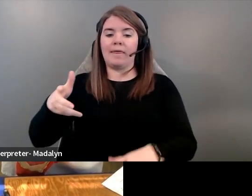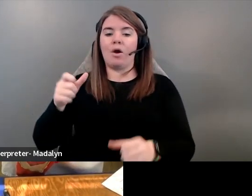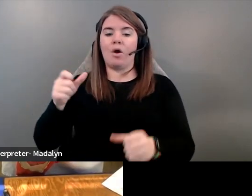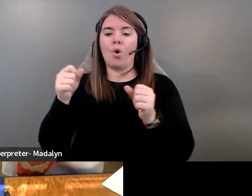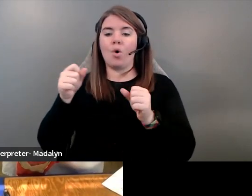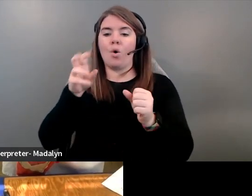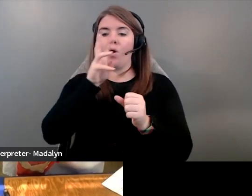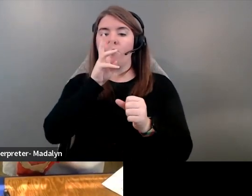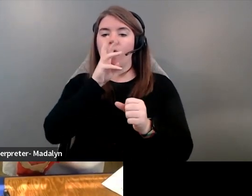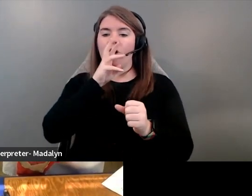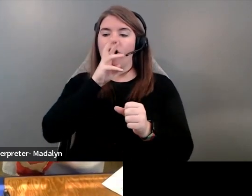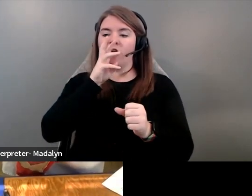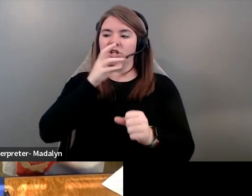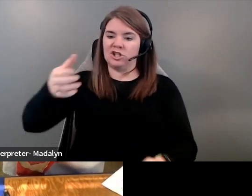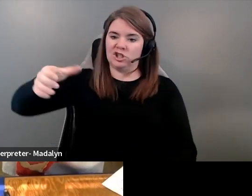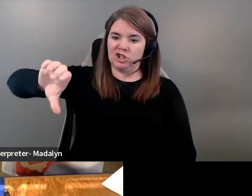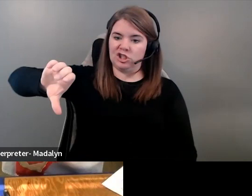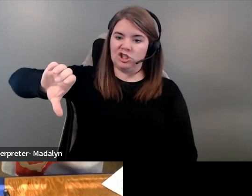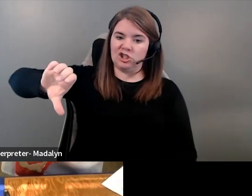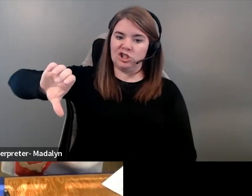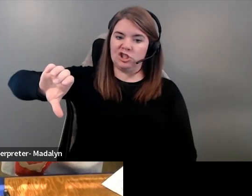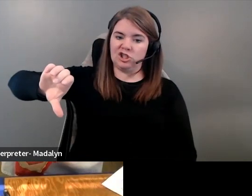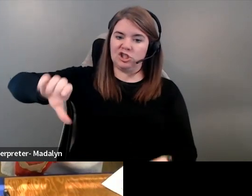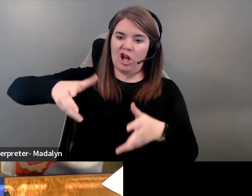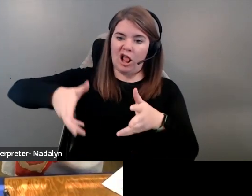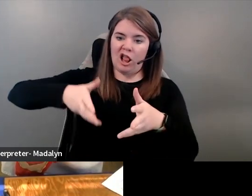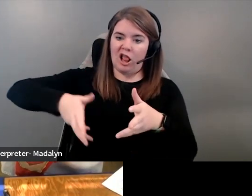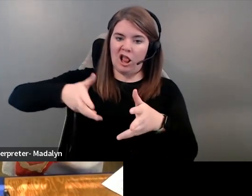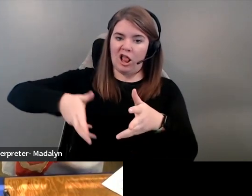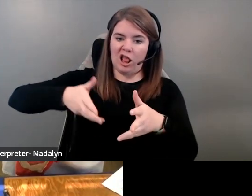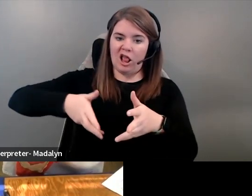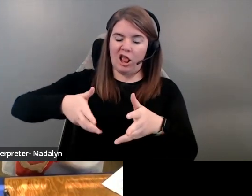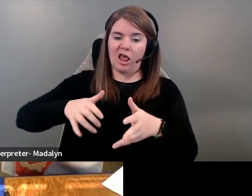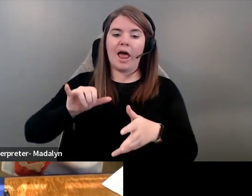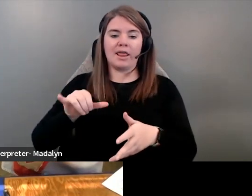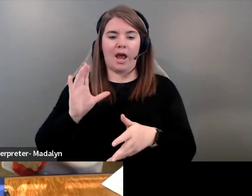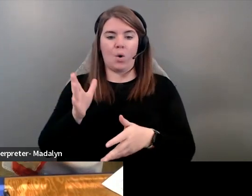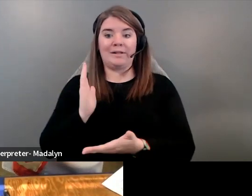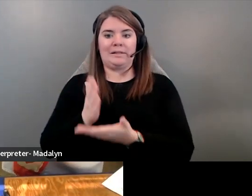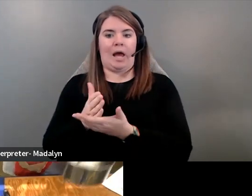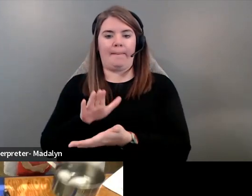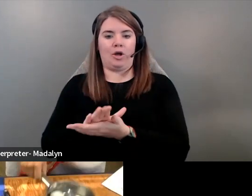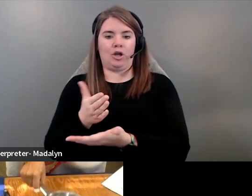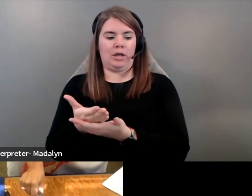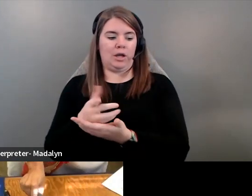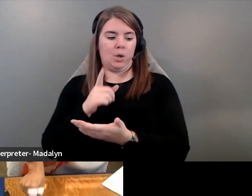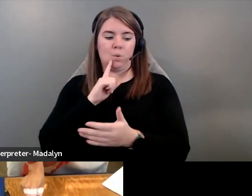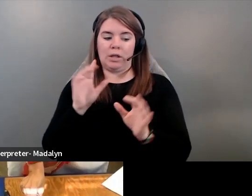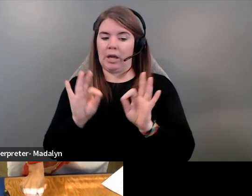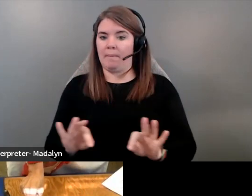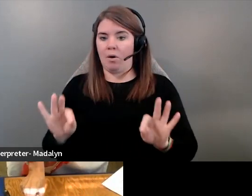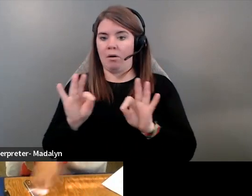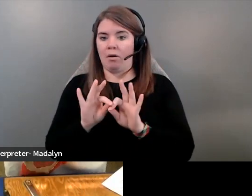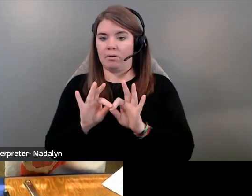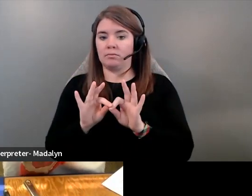until the pan and the water stays cold and let it sit for a little bit. That's going to stop the cooking. That's really important. If you've